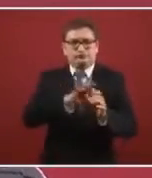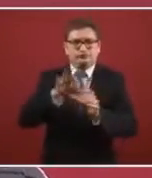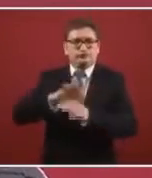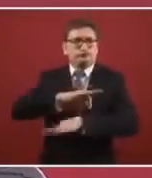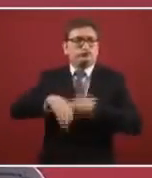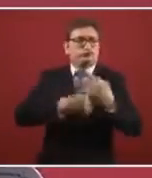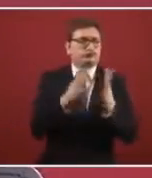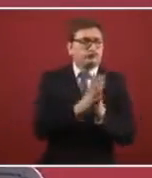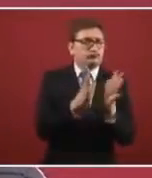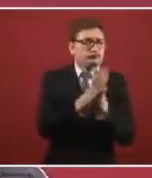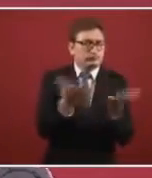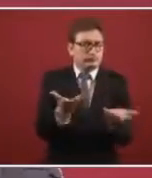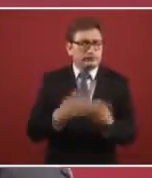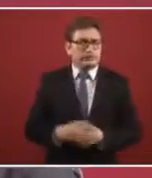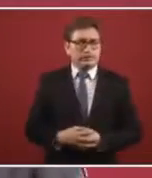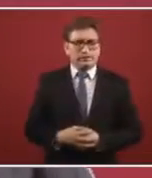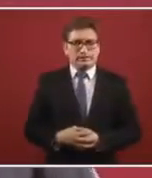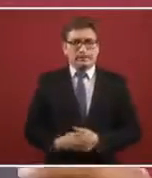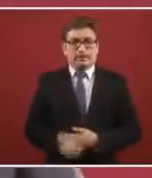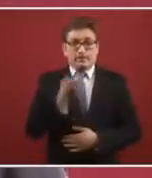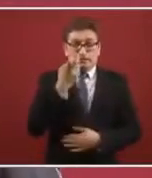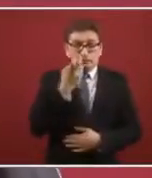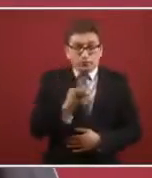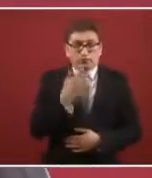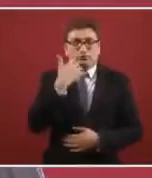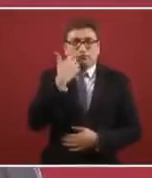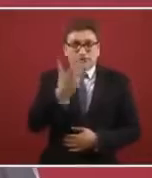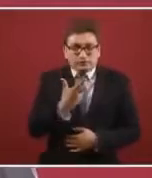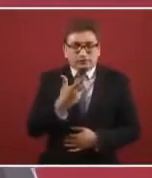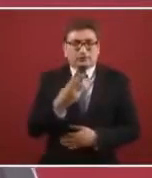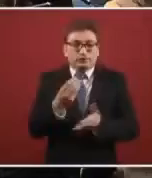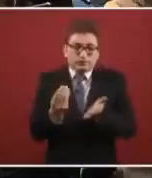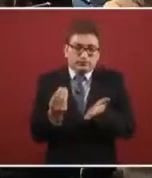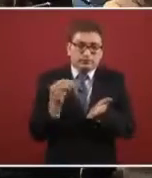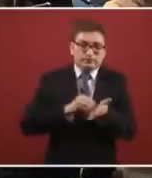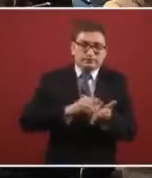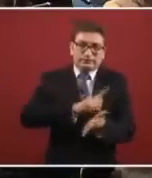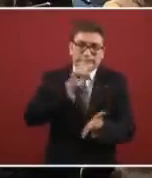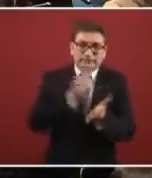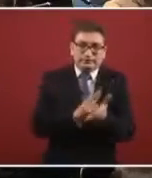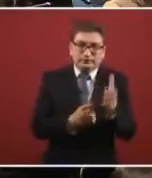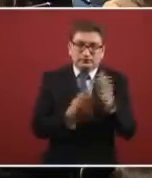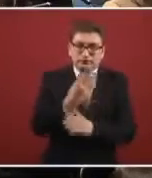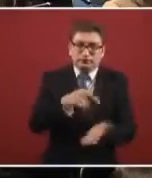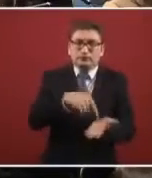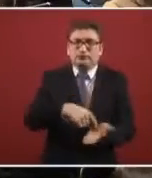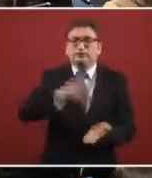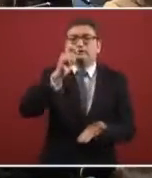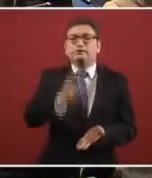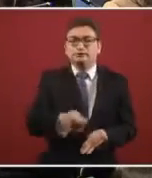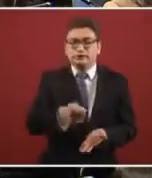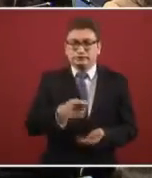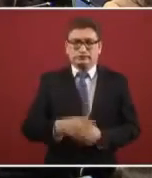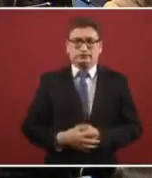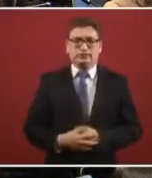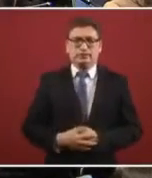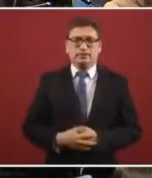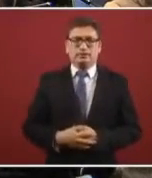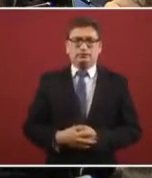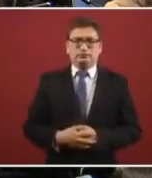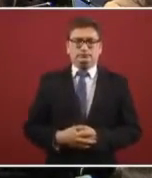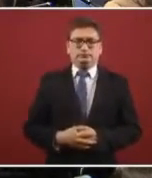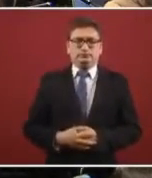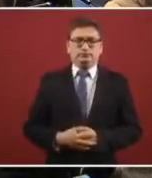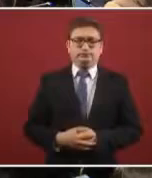democracy, participative. Entonces lo que queremos dejar So establecido what we want to leave established es is that de